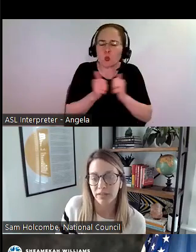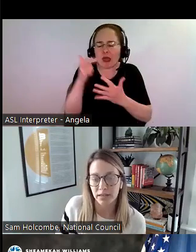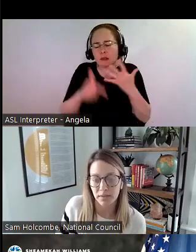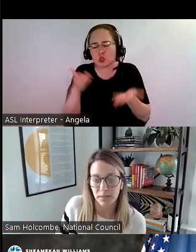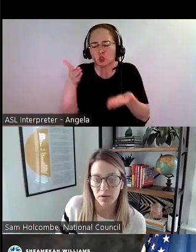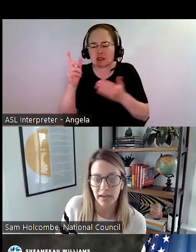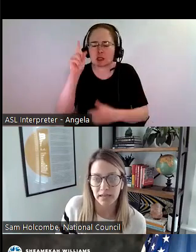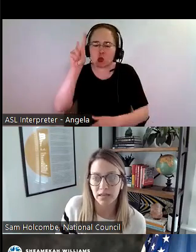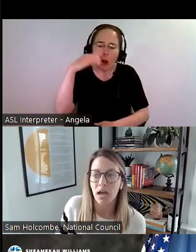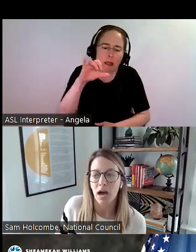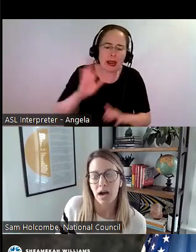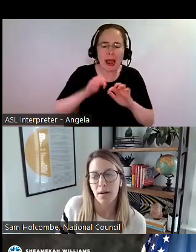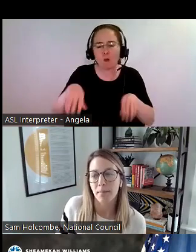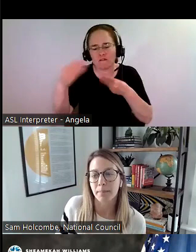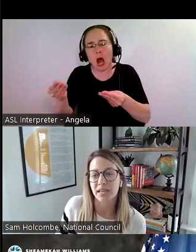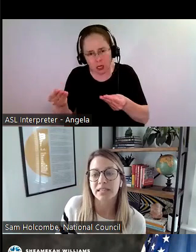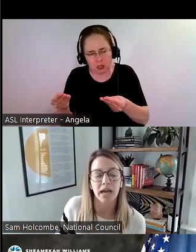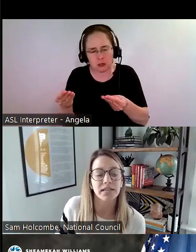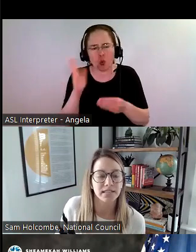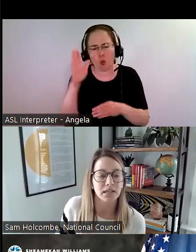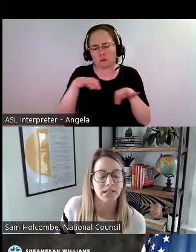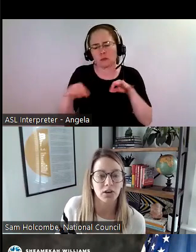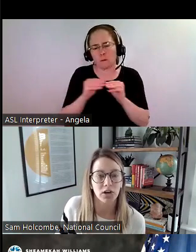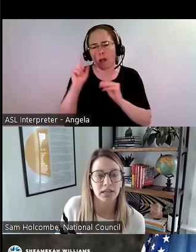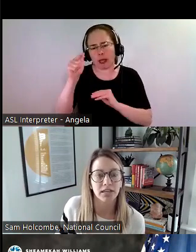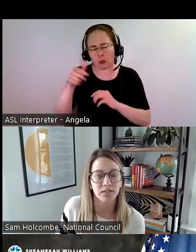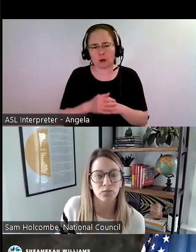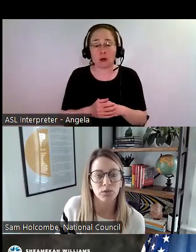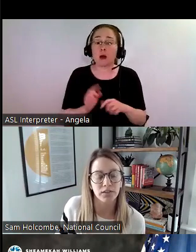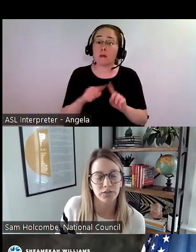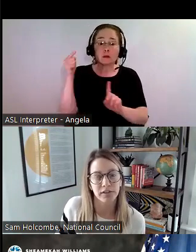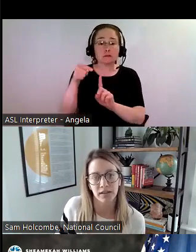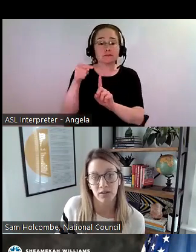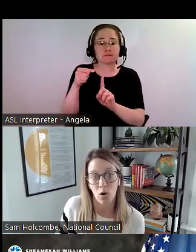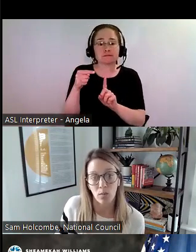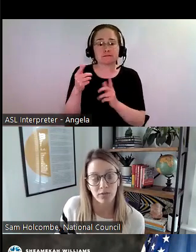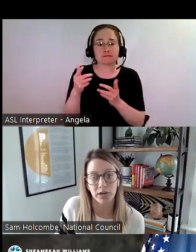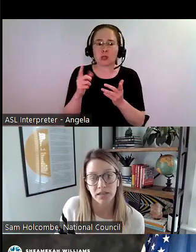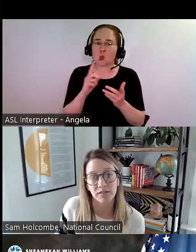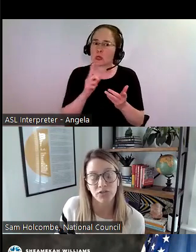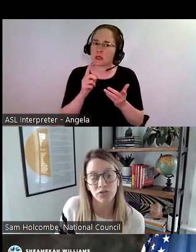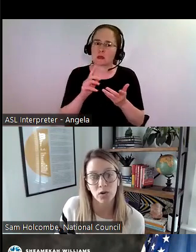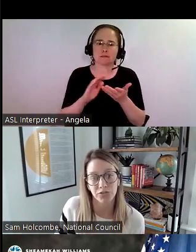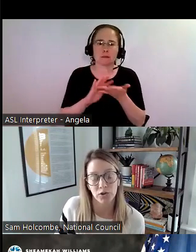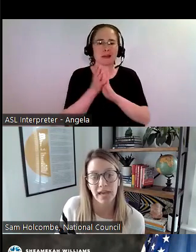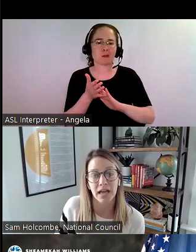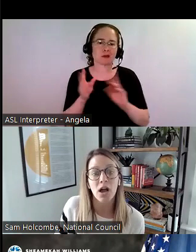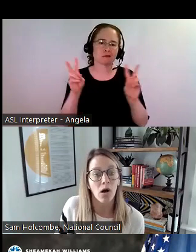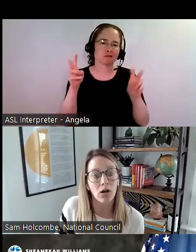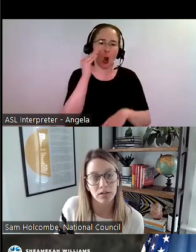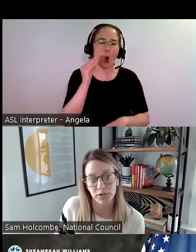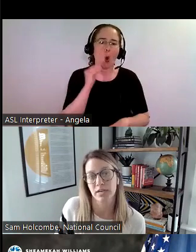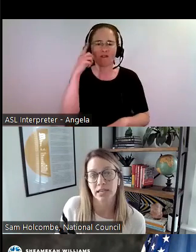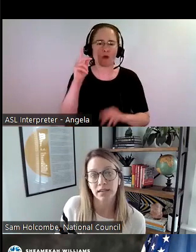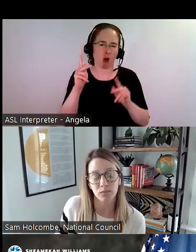look like and how they can be provided. But the idea here is really serving as a home for an individual so